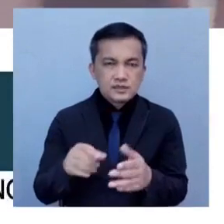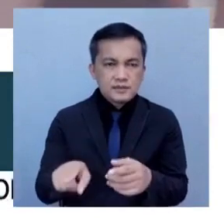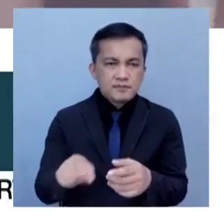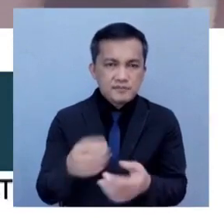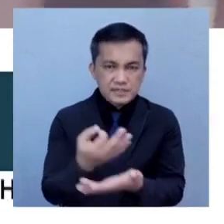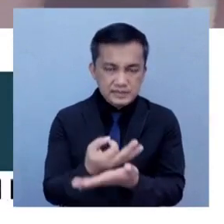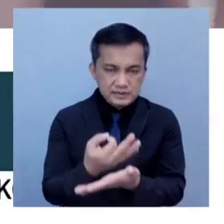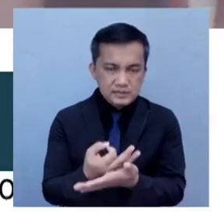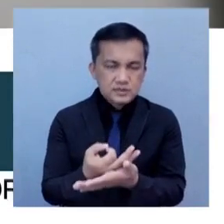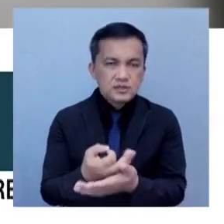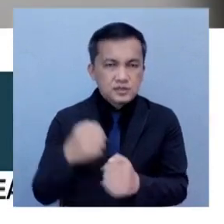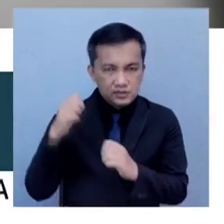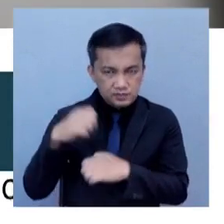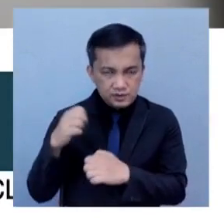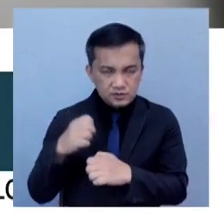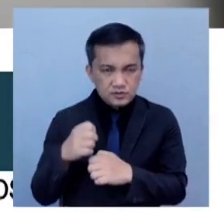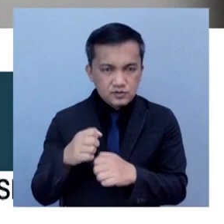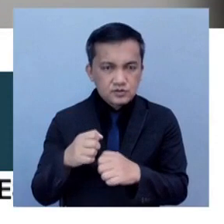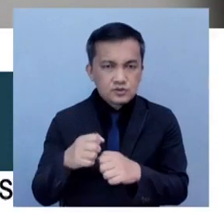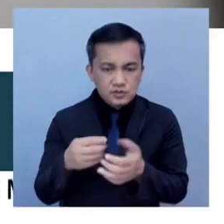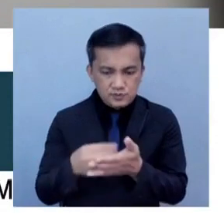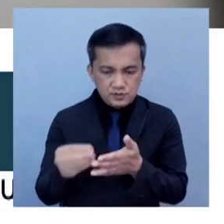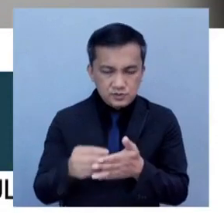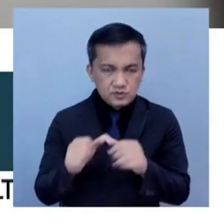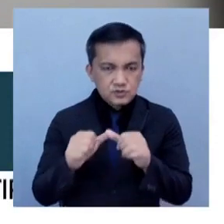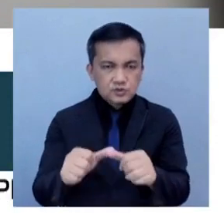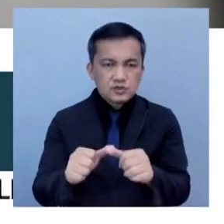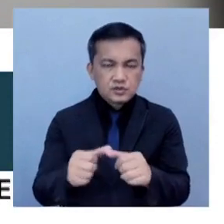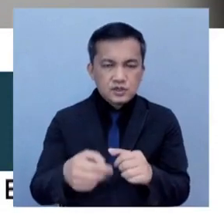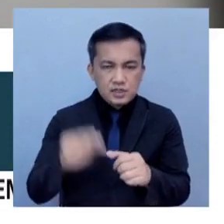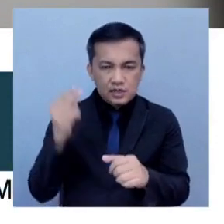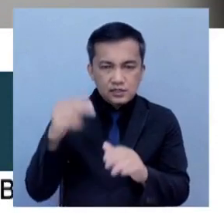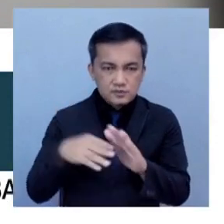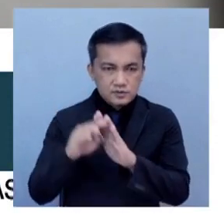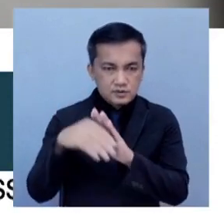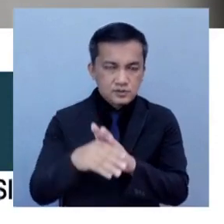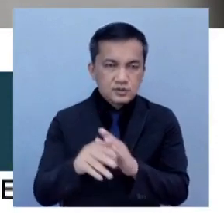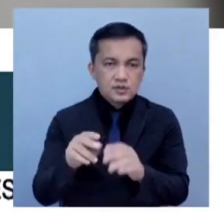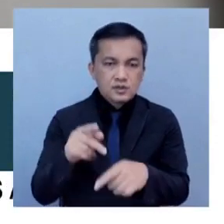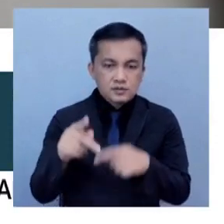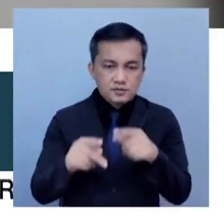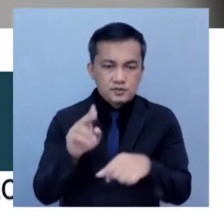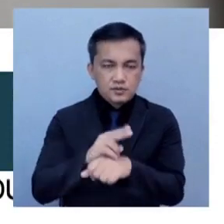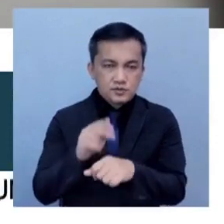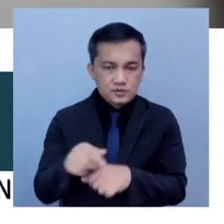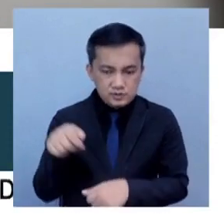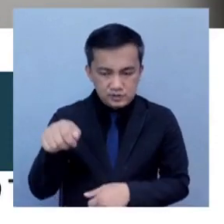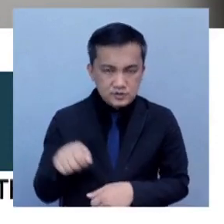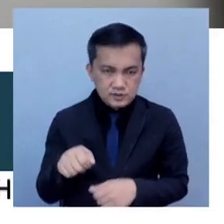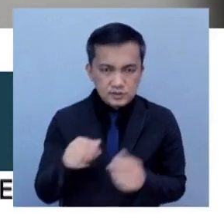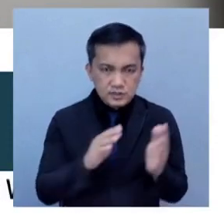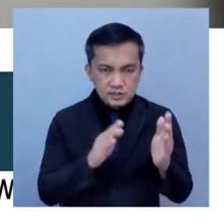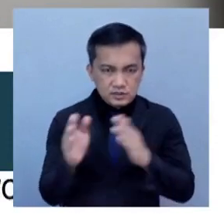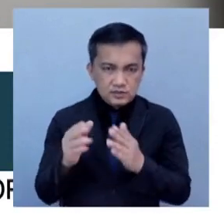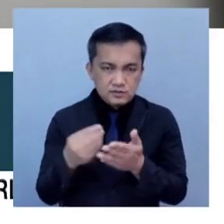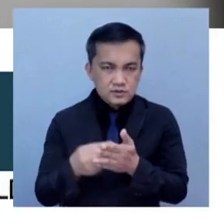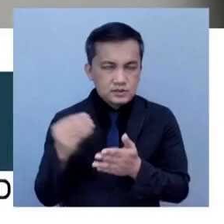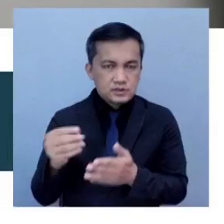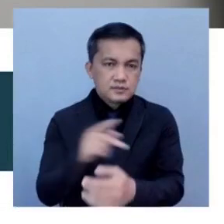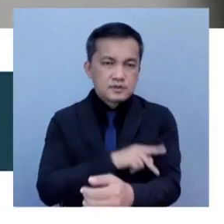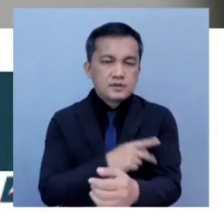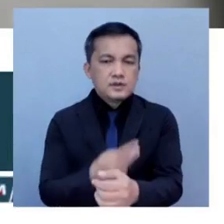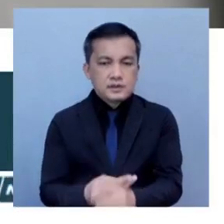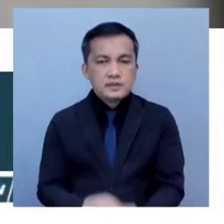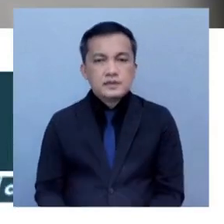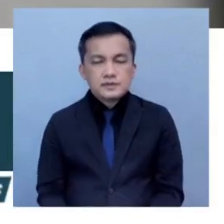will continue, especially the high inflation rate. You know, people are using credit cards to extend their purchasing power. So they're